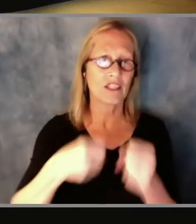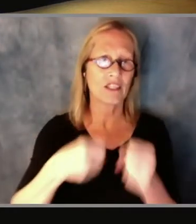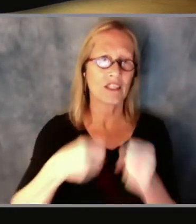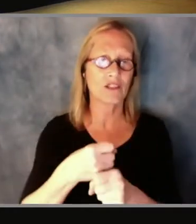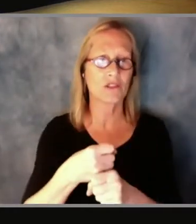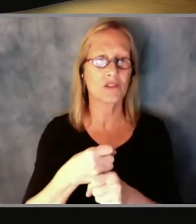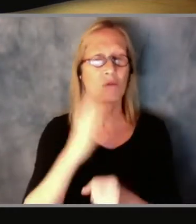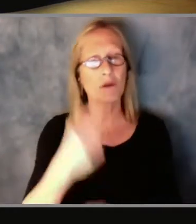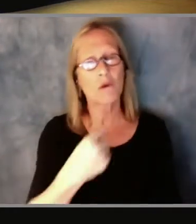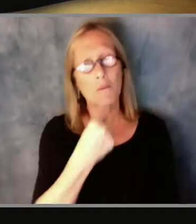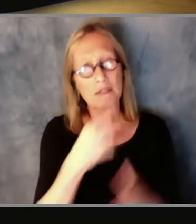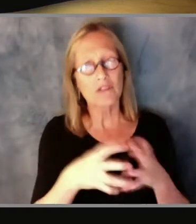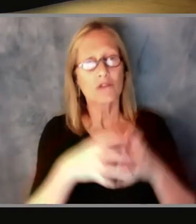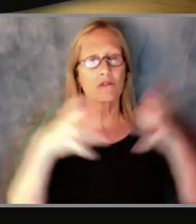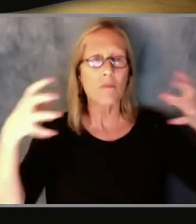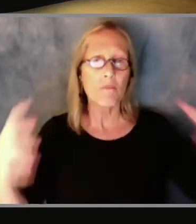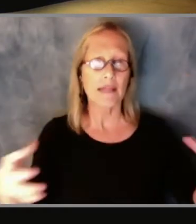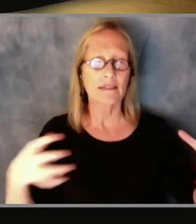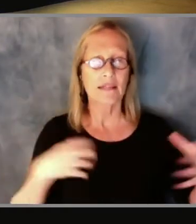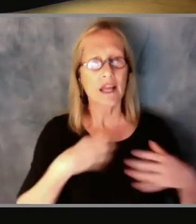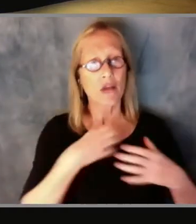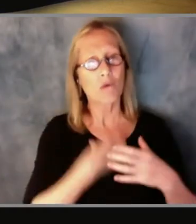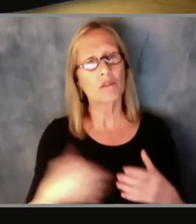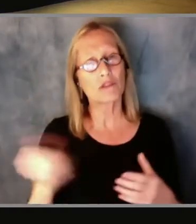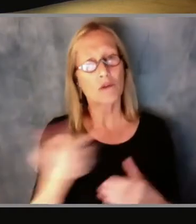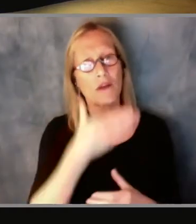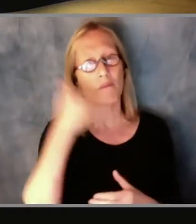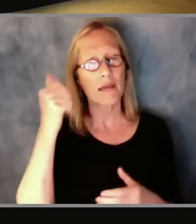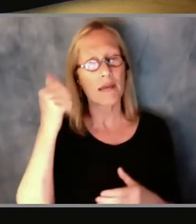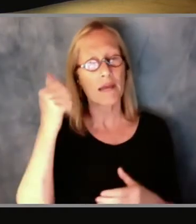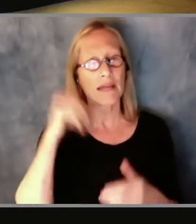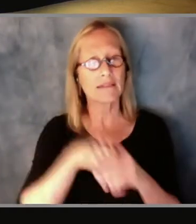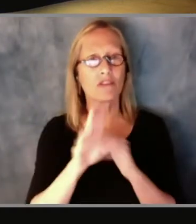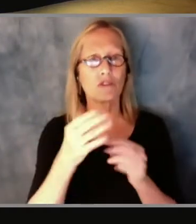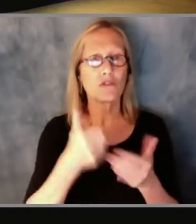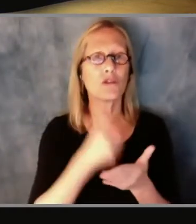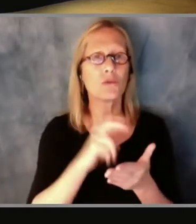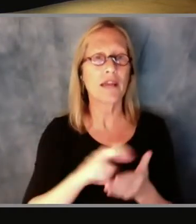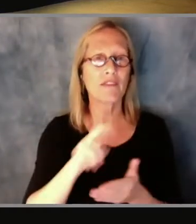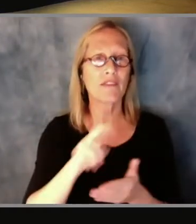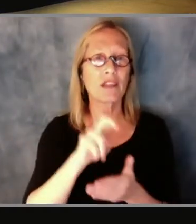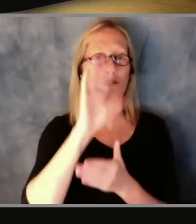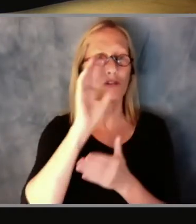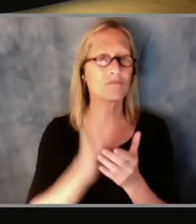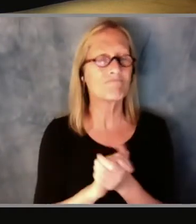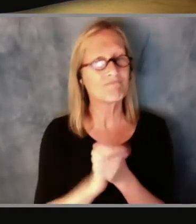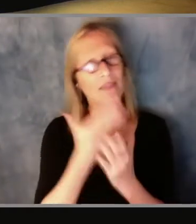tremendously, and we wish her all the best in her new adventures. Thank you.